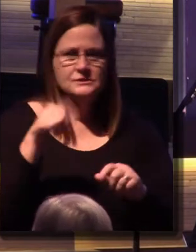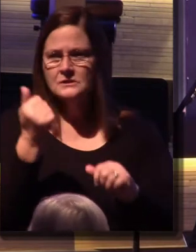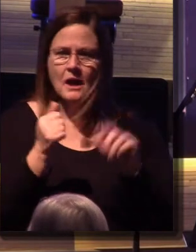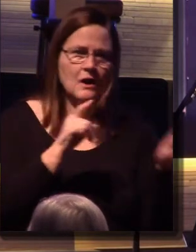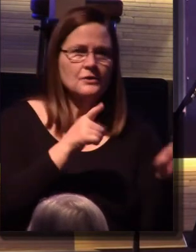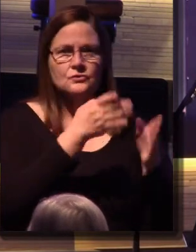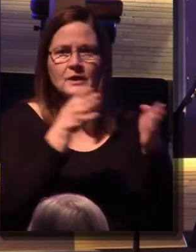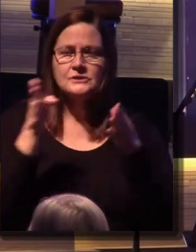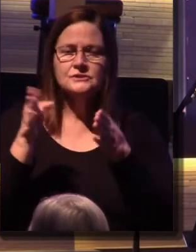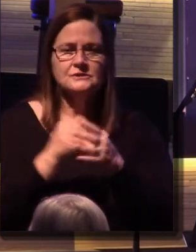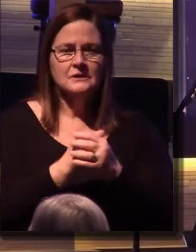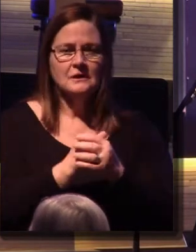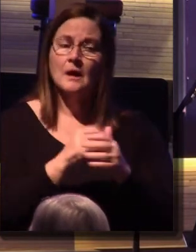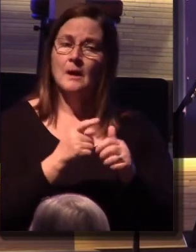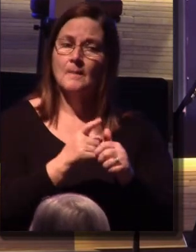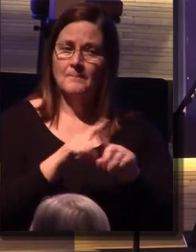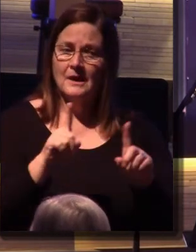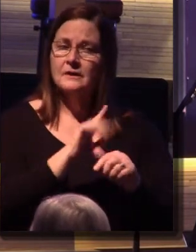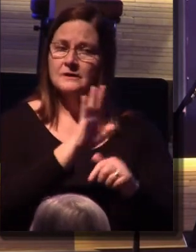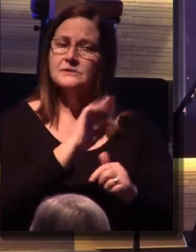of directions. But his